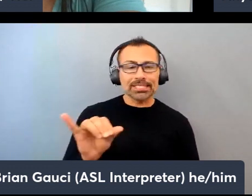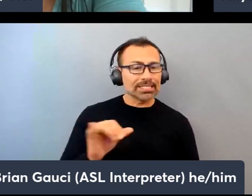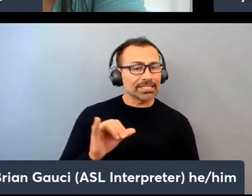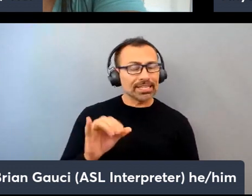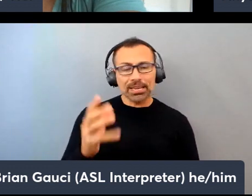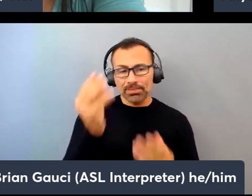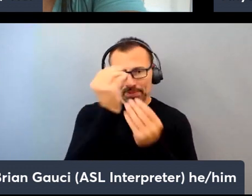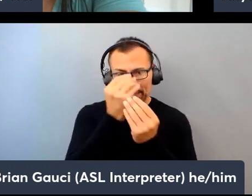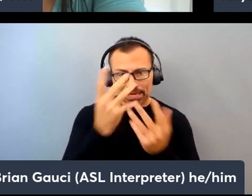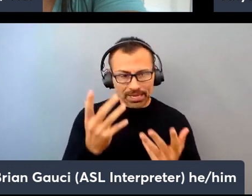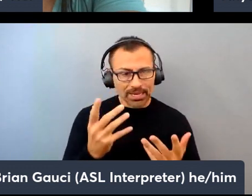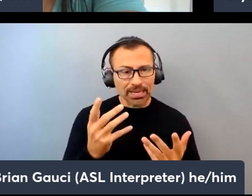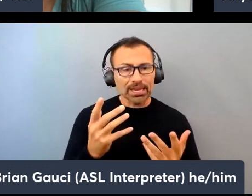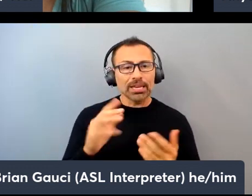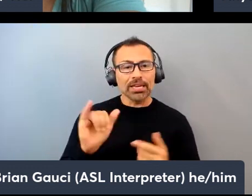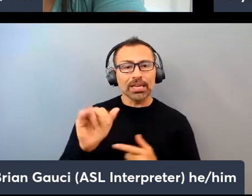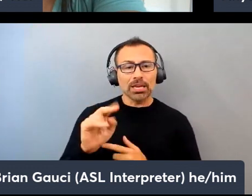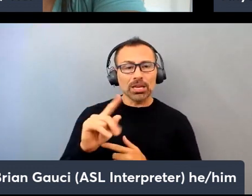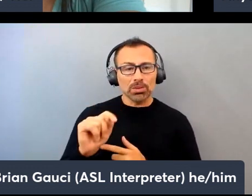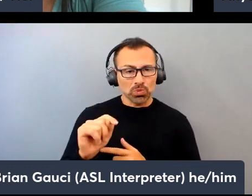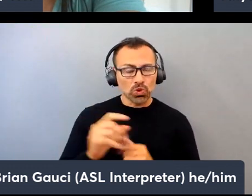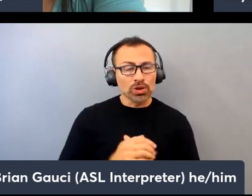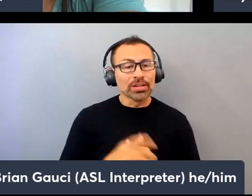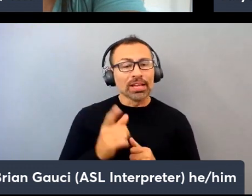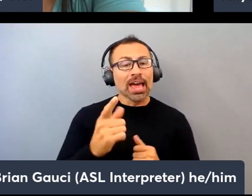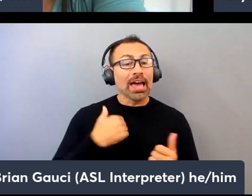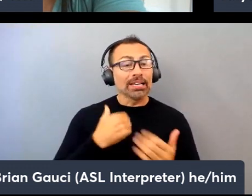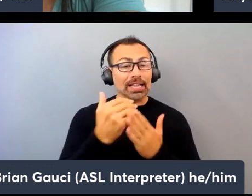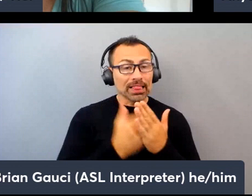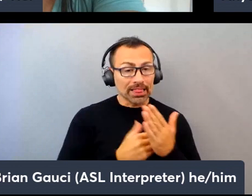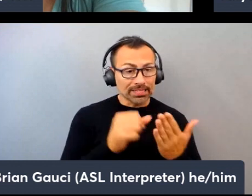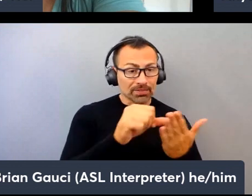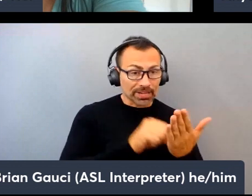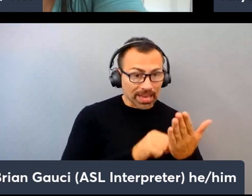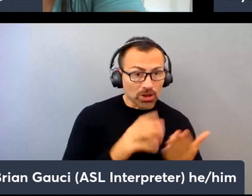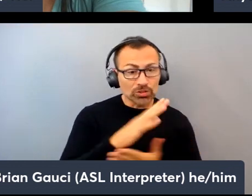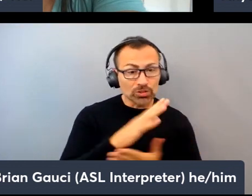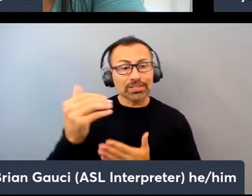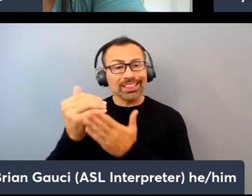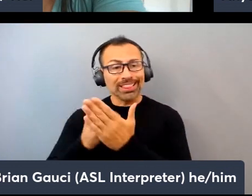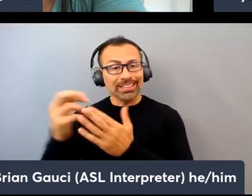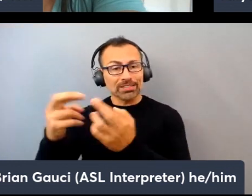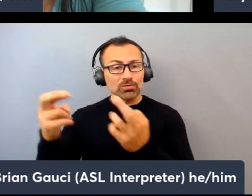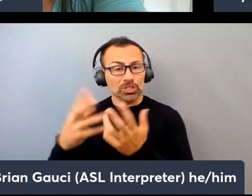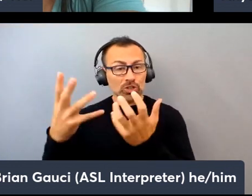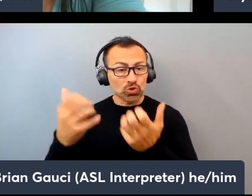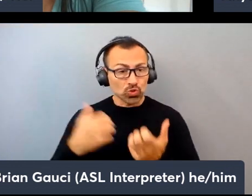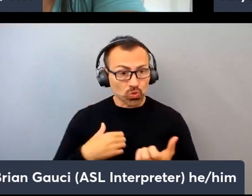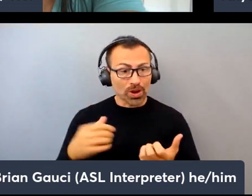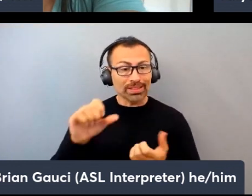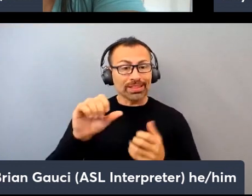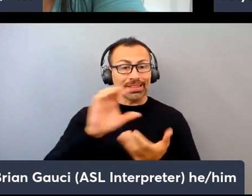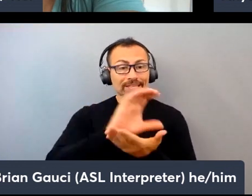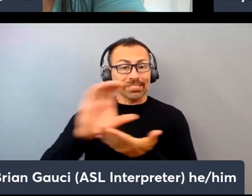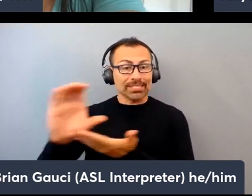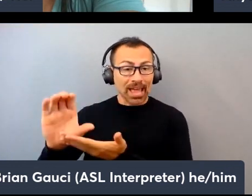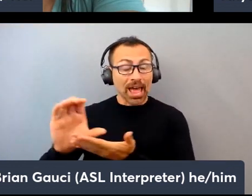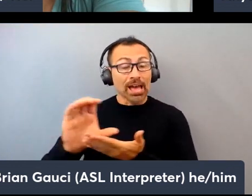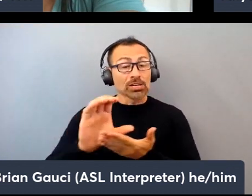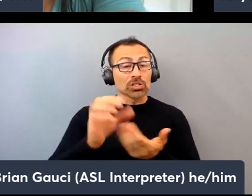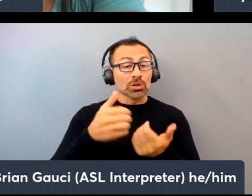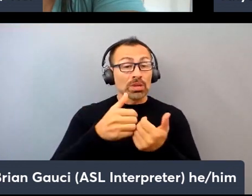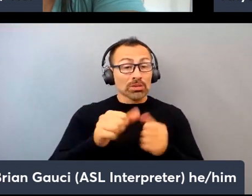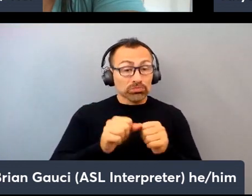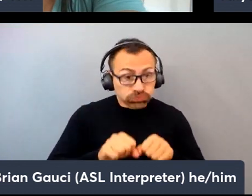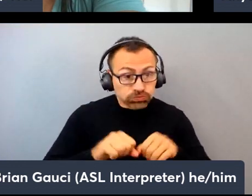In addition, it takes a list of accounts and list of regions that you want the stack to be provisioned, and then it just does it in a